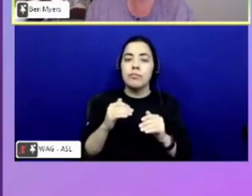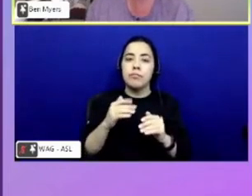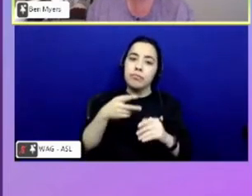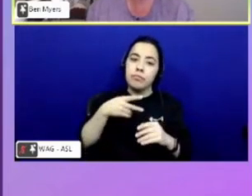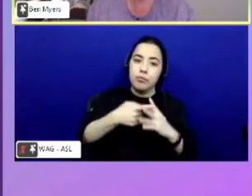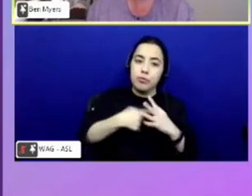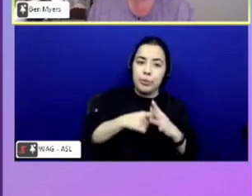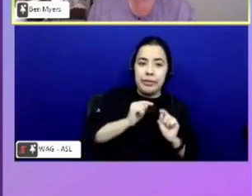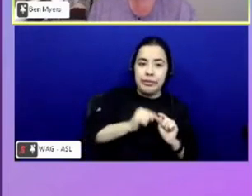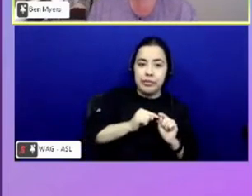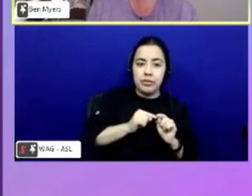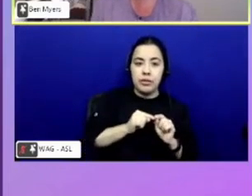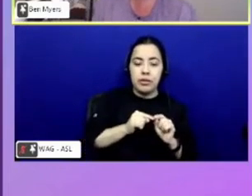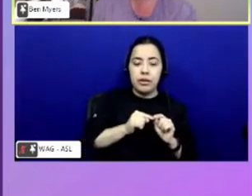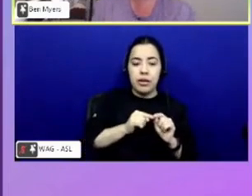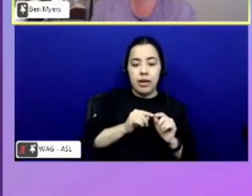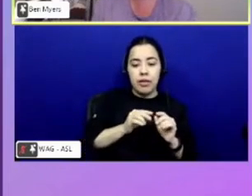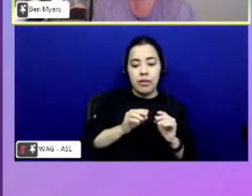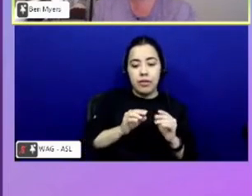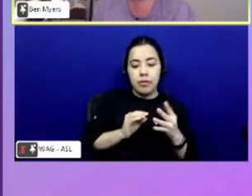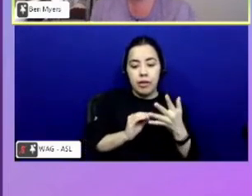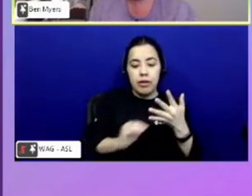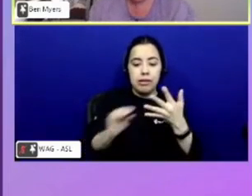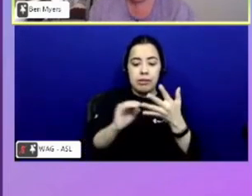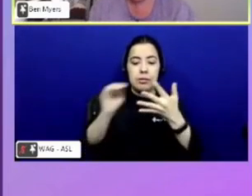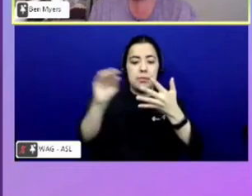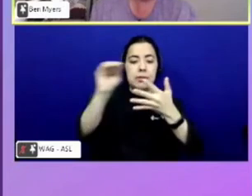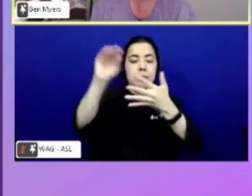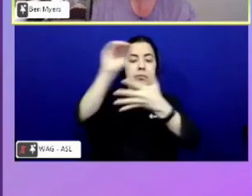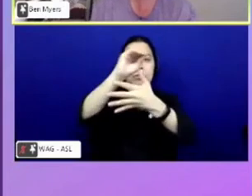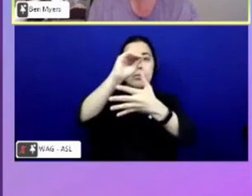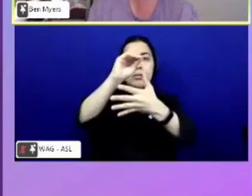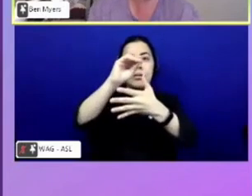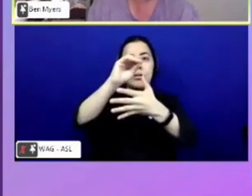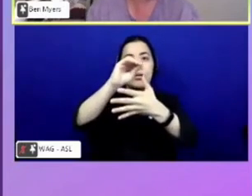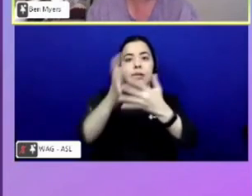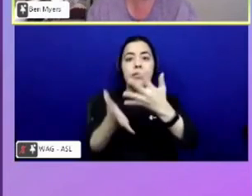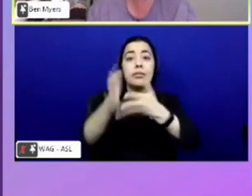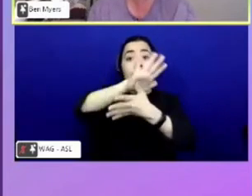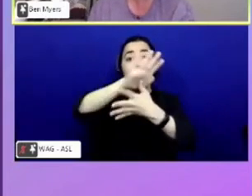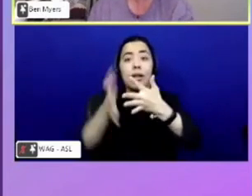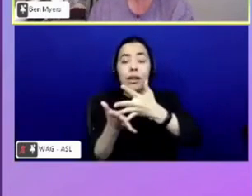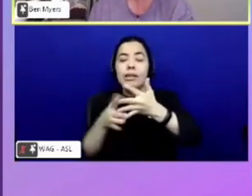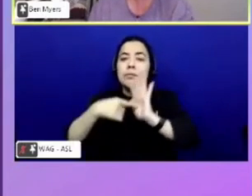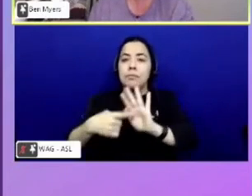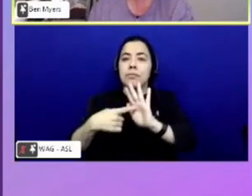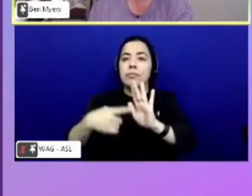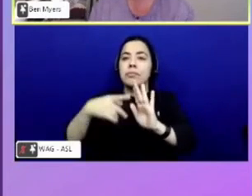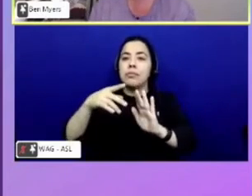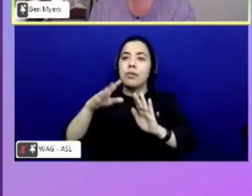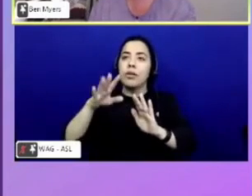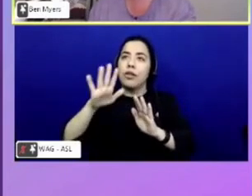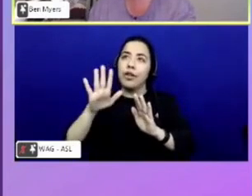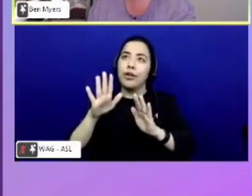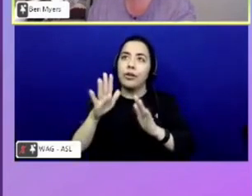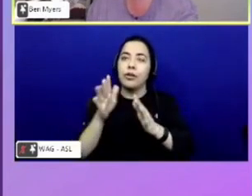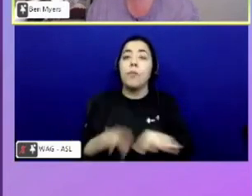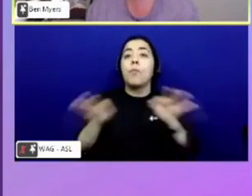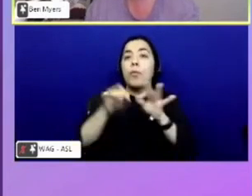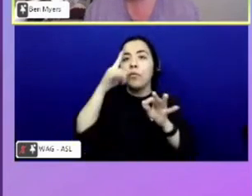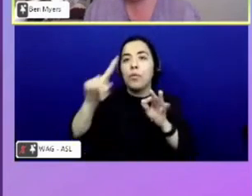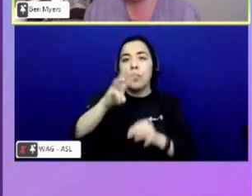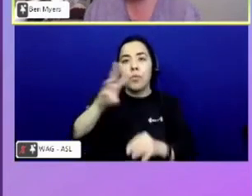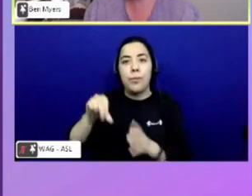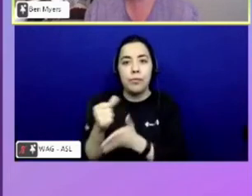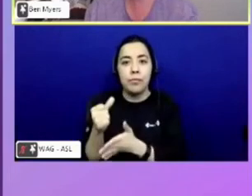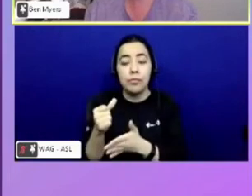assemble them into a hierarchy that represents the structure of the page. And this is called the accessibility tree. You